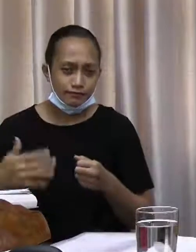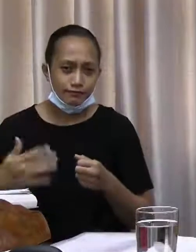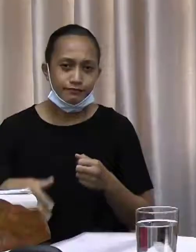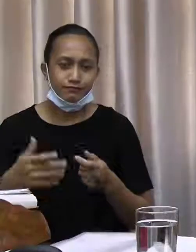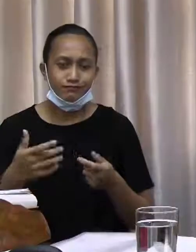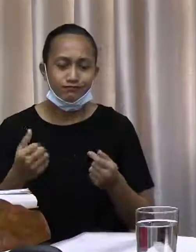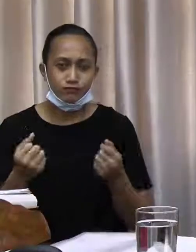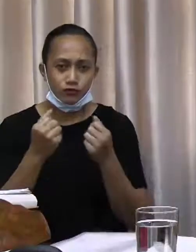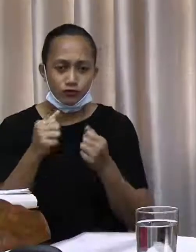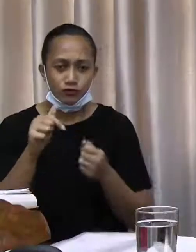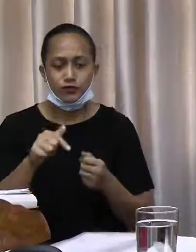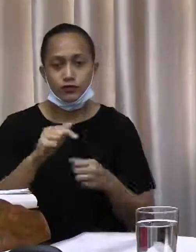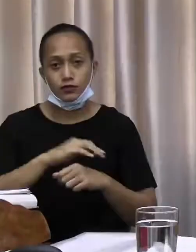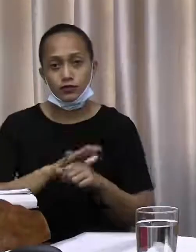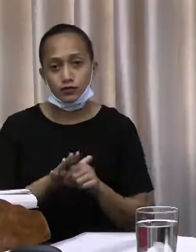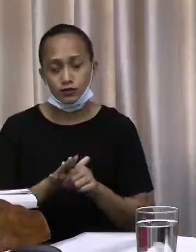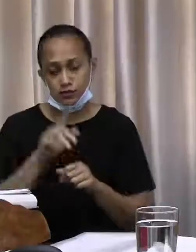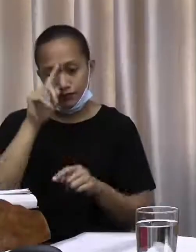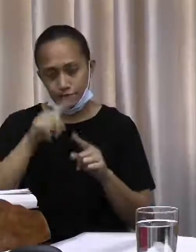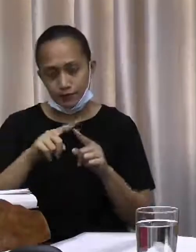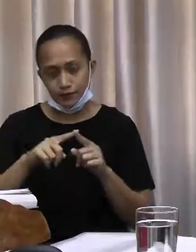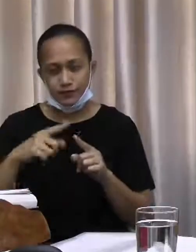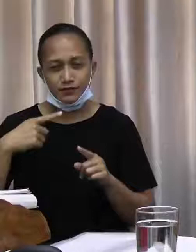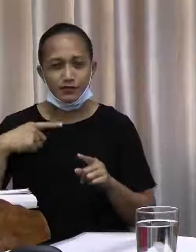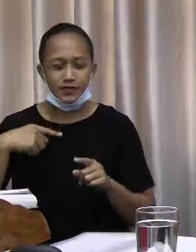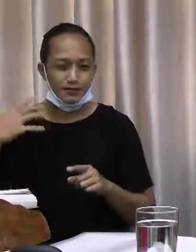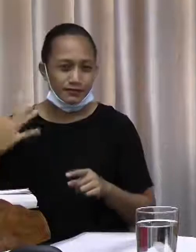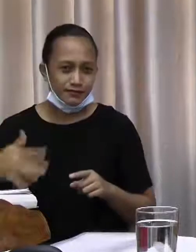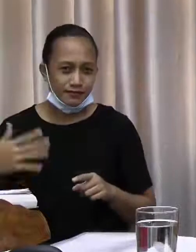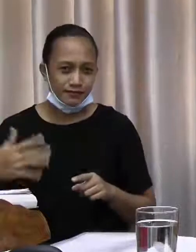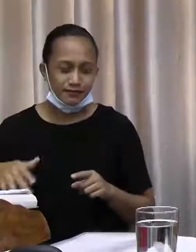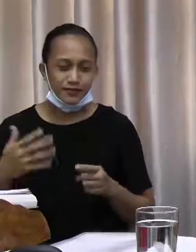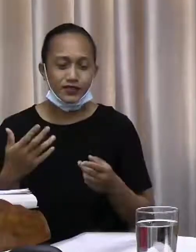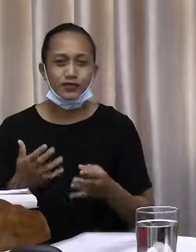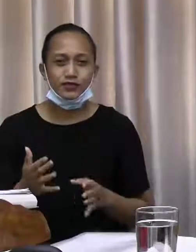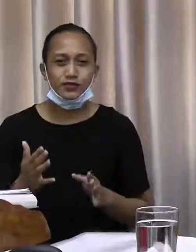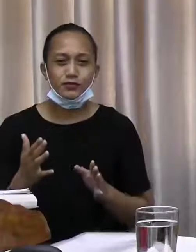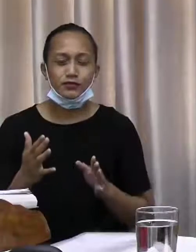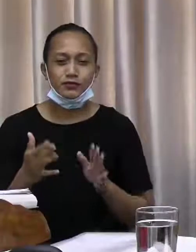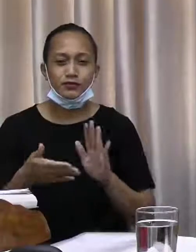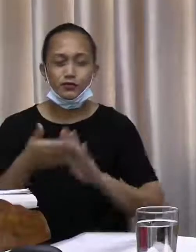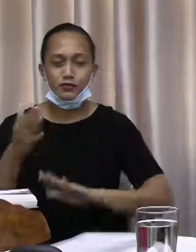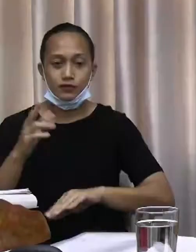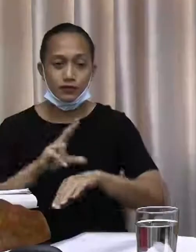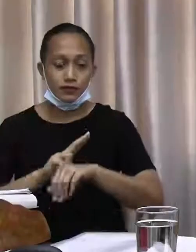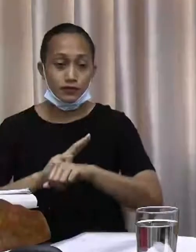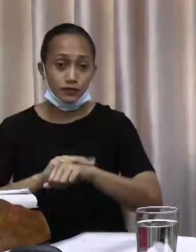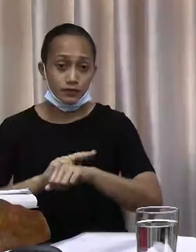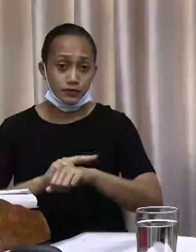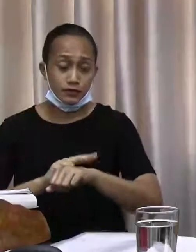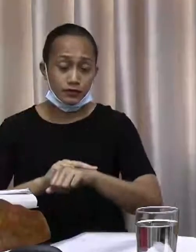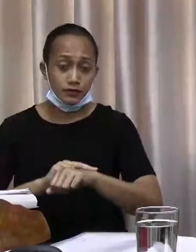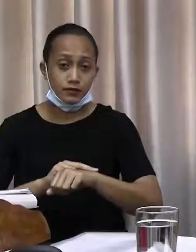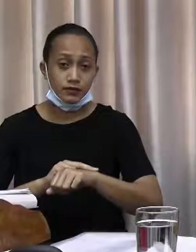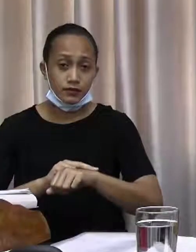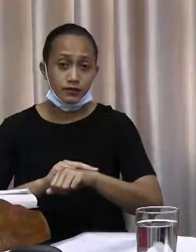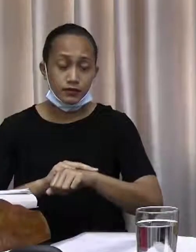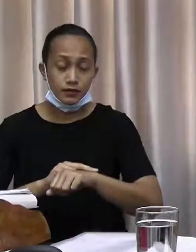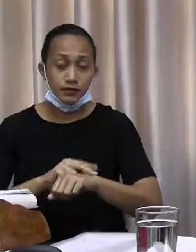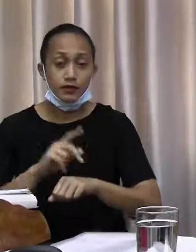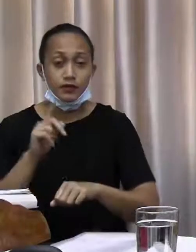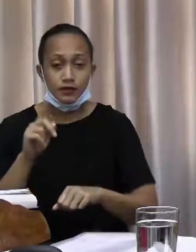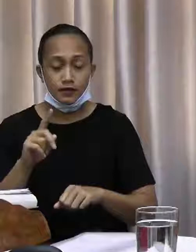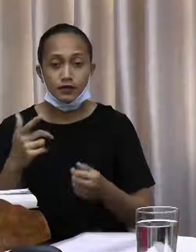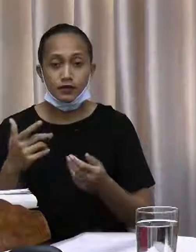nei whamai, e pei o le tinga ina male fata o tolia i le fale mai. Pe o ai lava ina